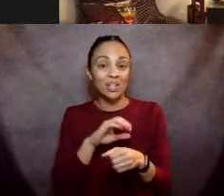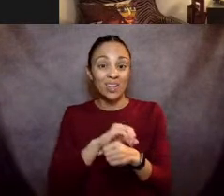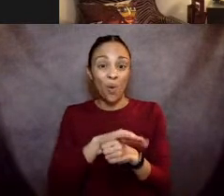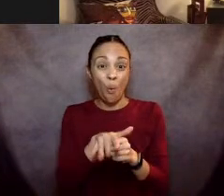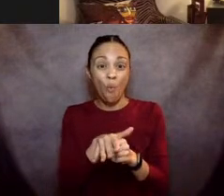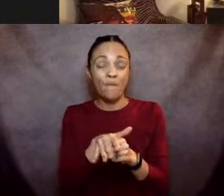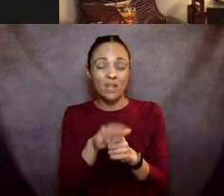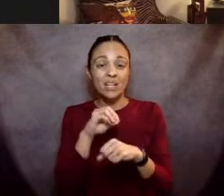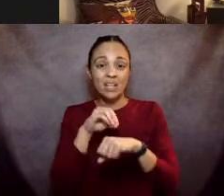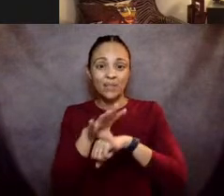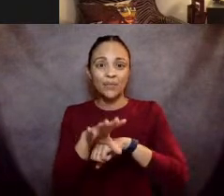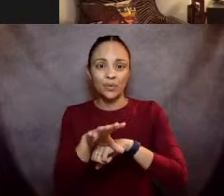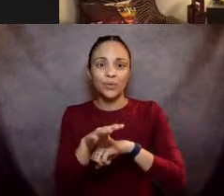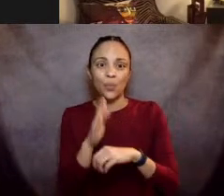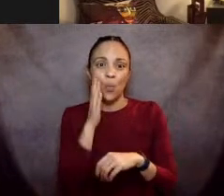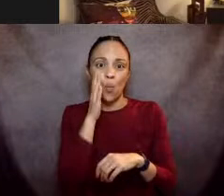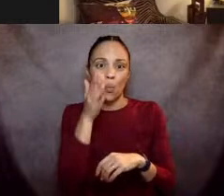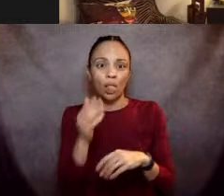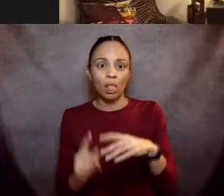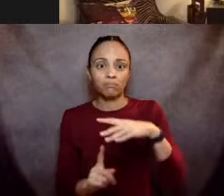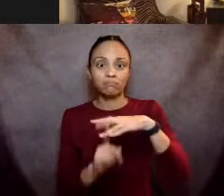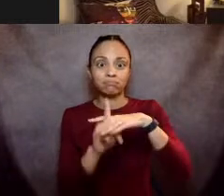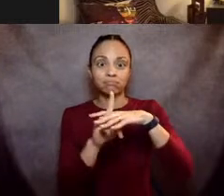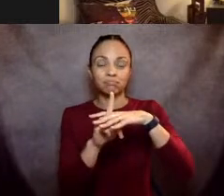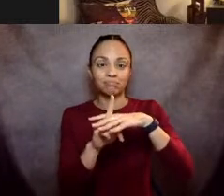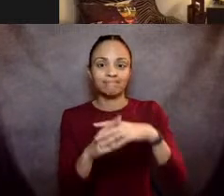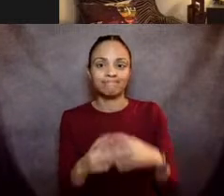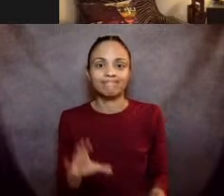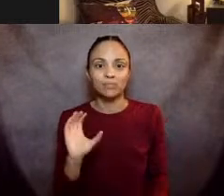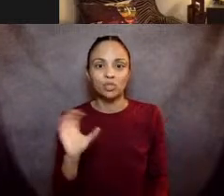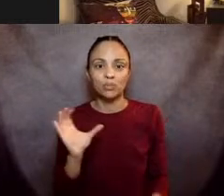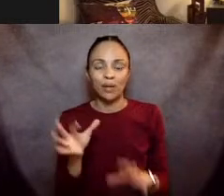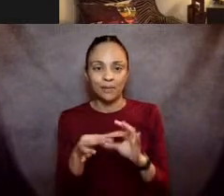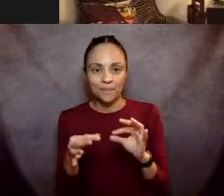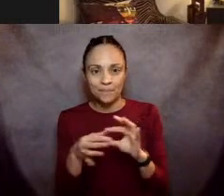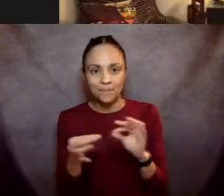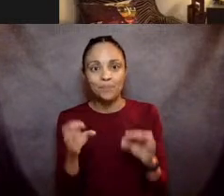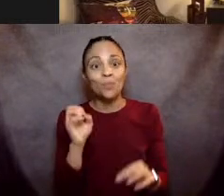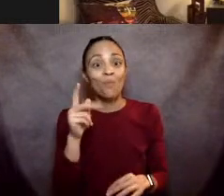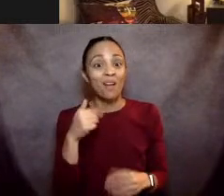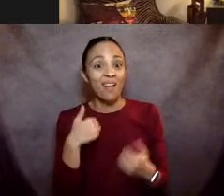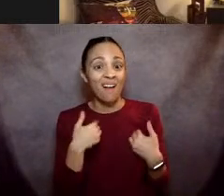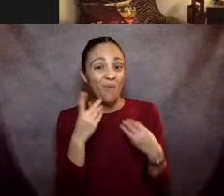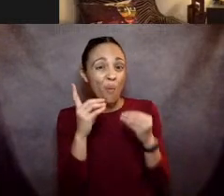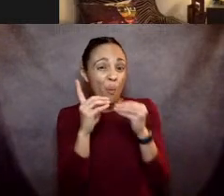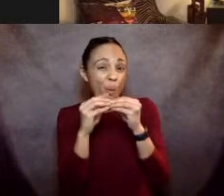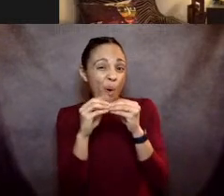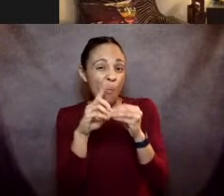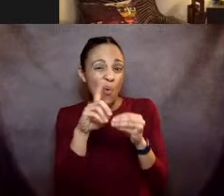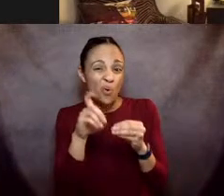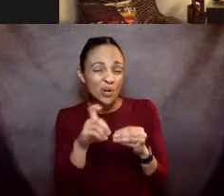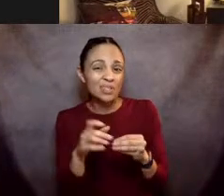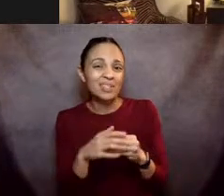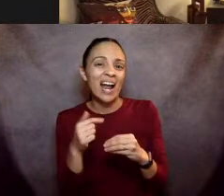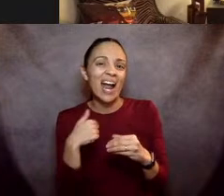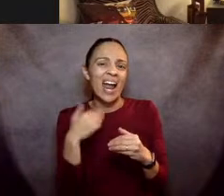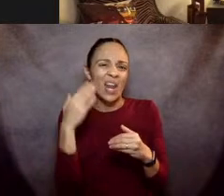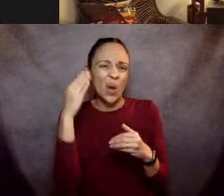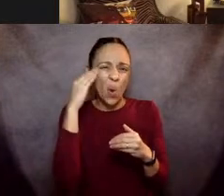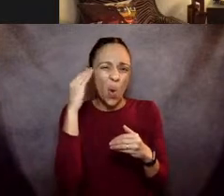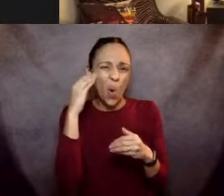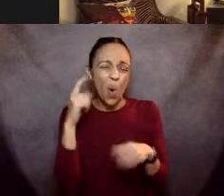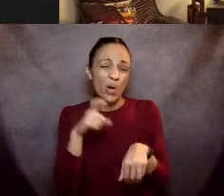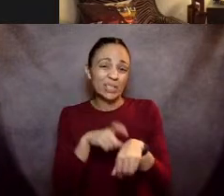All right, I have one question, and I think all of you can do this. And of course, we're almost out of time,